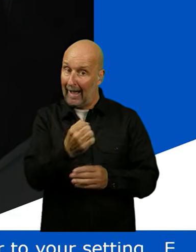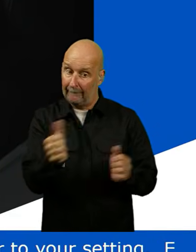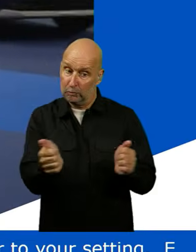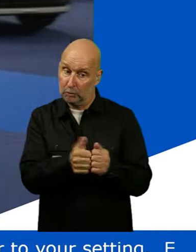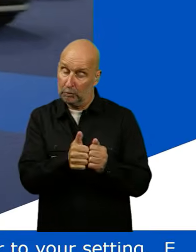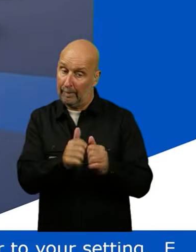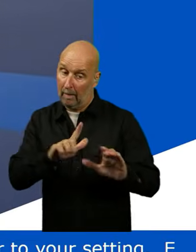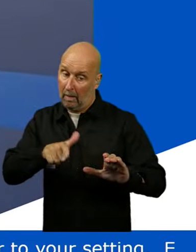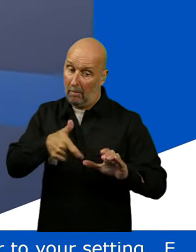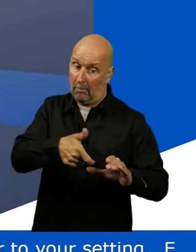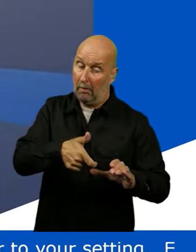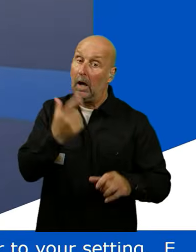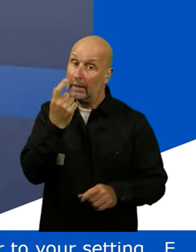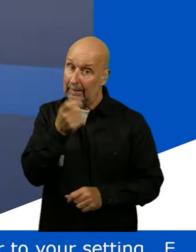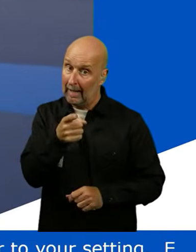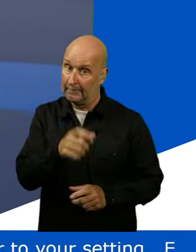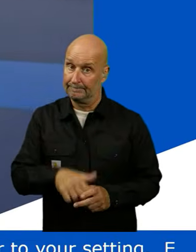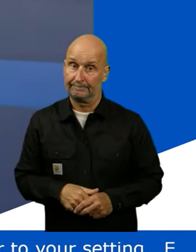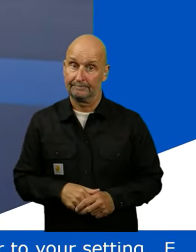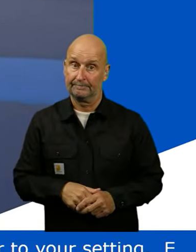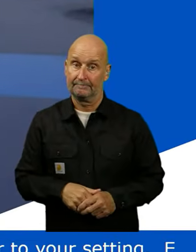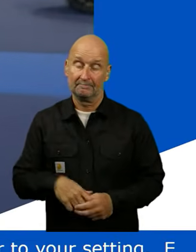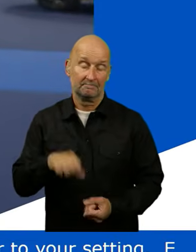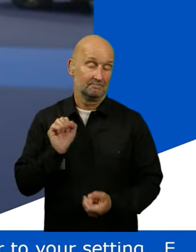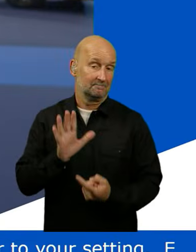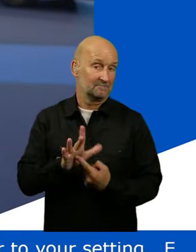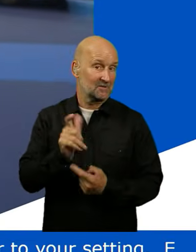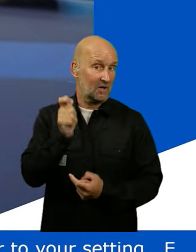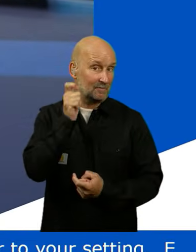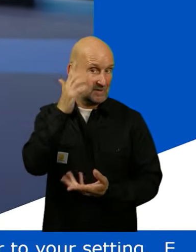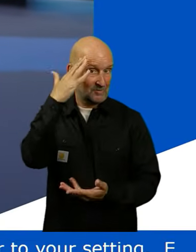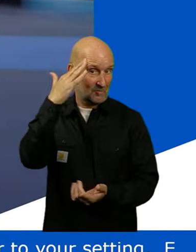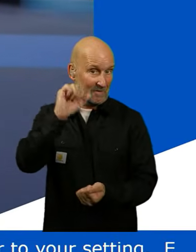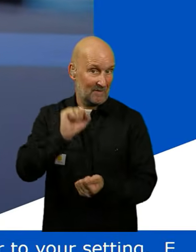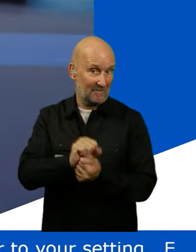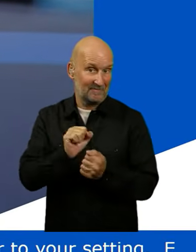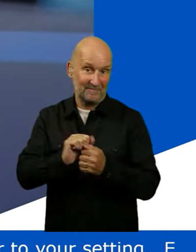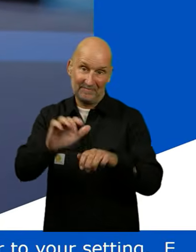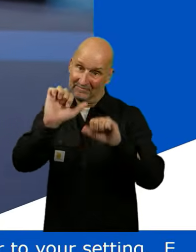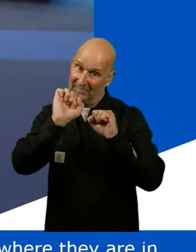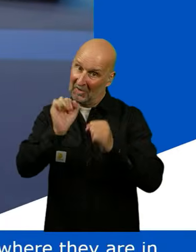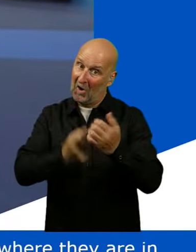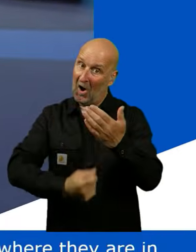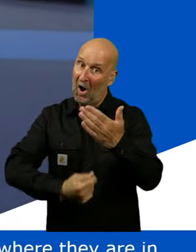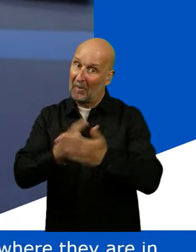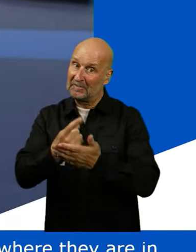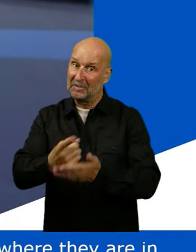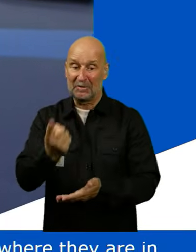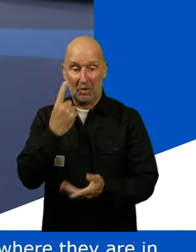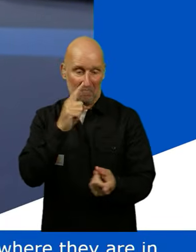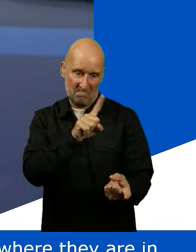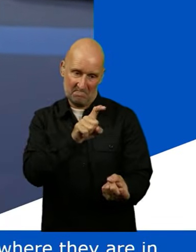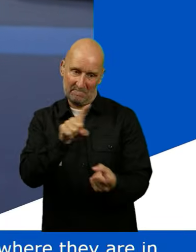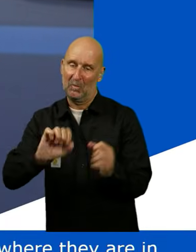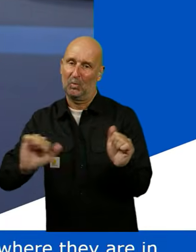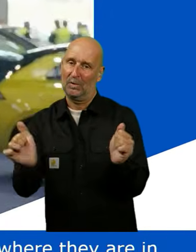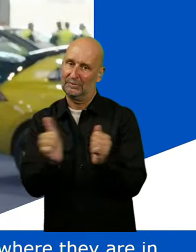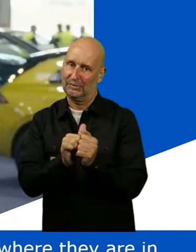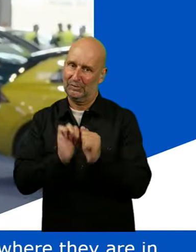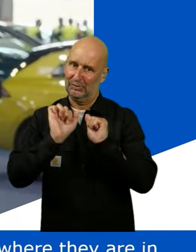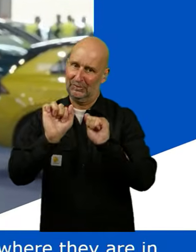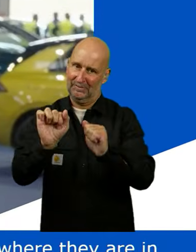you. And so those are our top tips. Remember, this is your opportunity to really understand what works best for